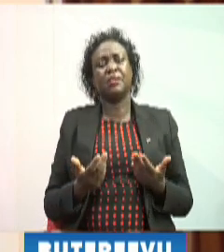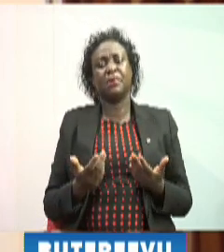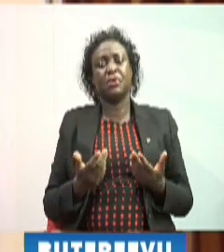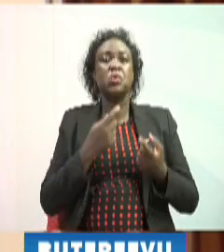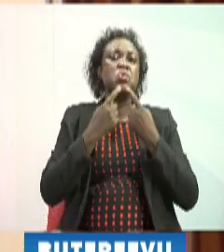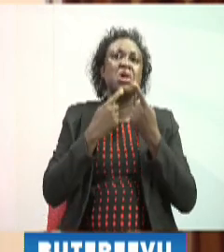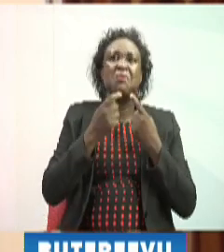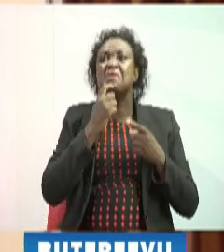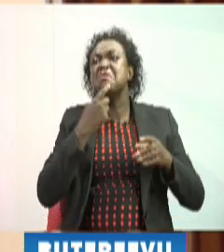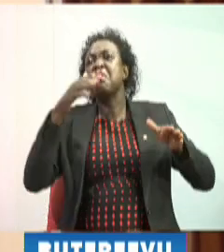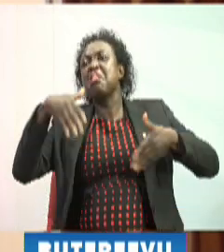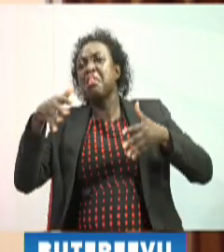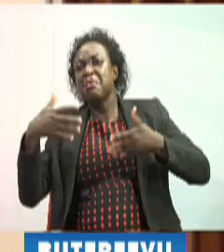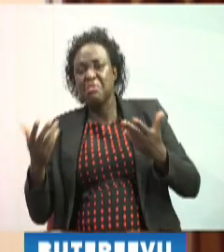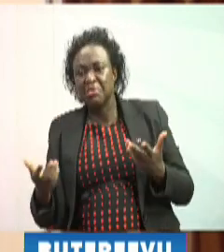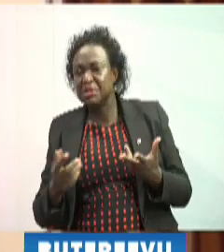Karamojong